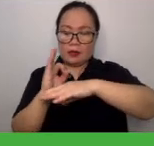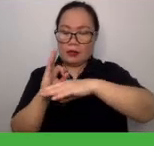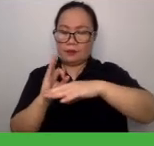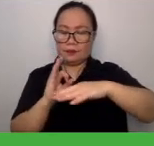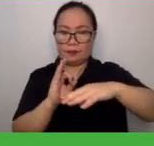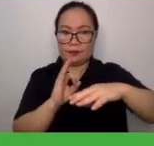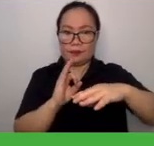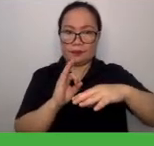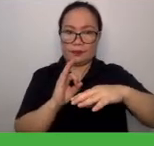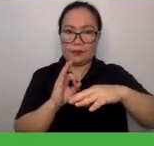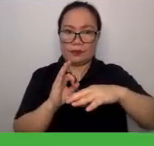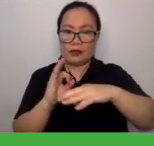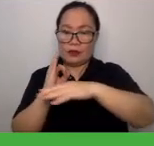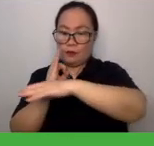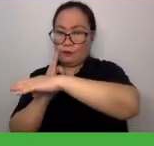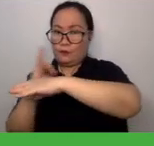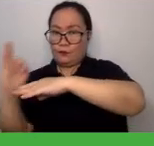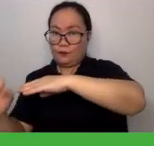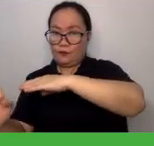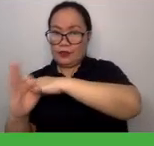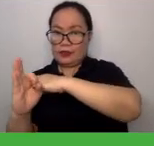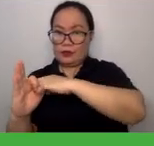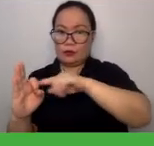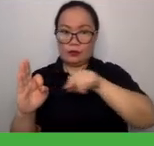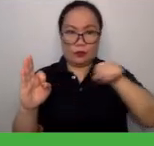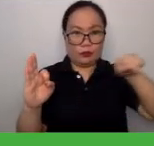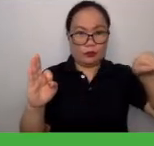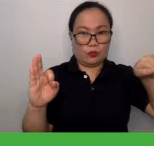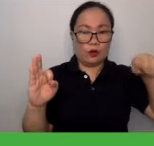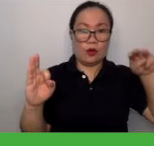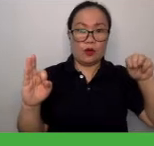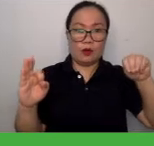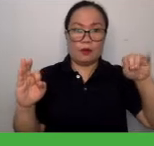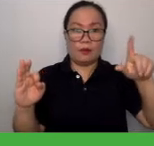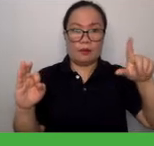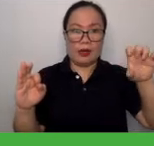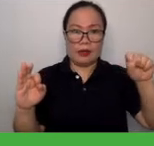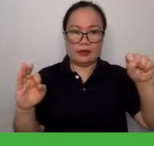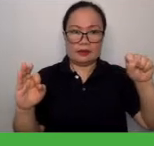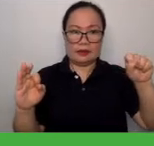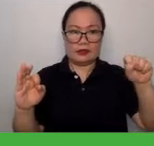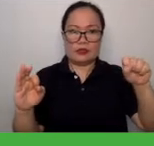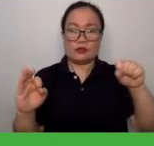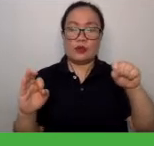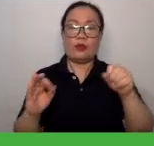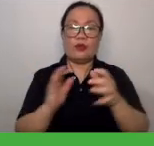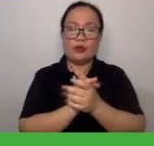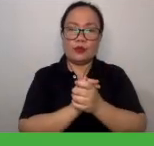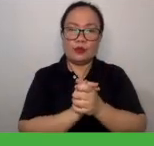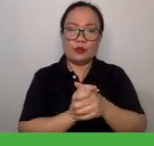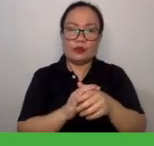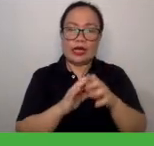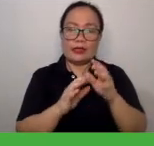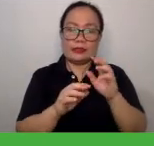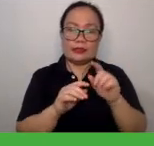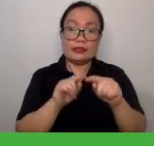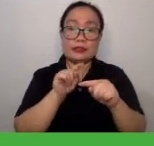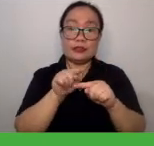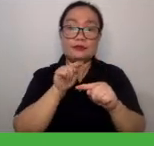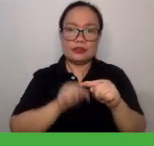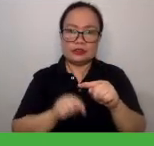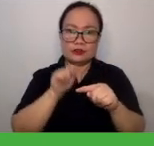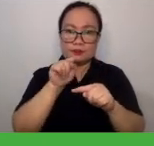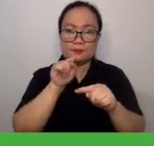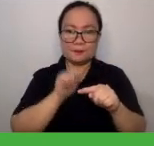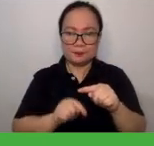to miles siya, right to left, division ito. Okay, minsan yun ang mga tandaan natin para